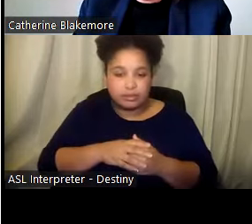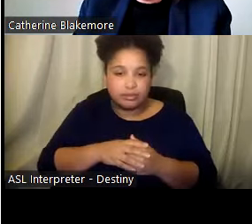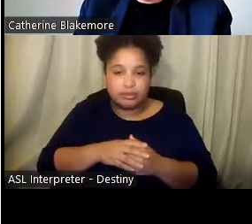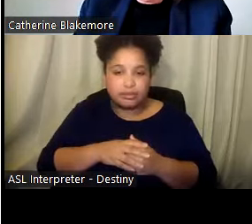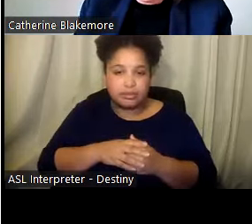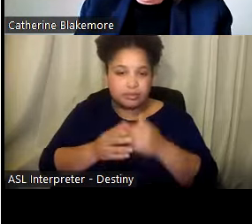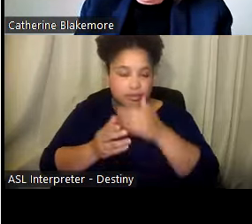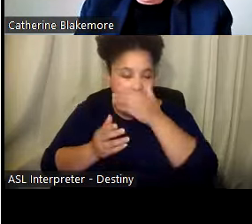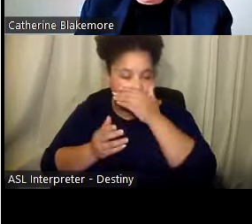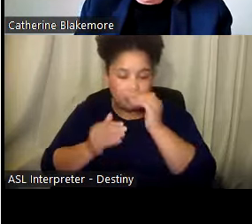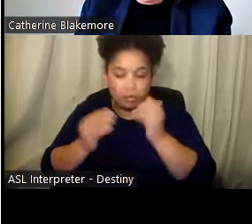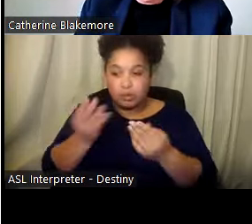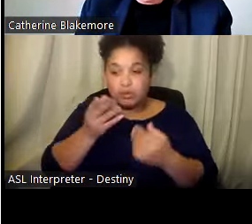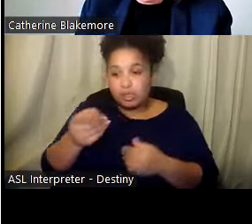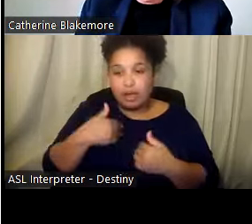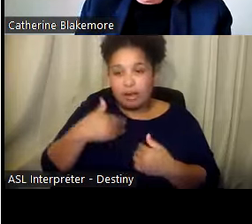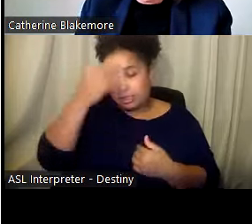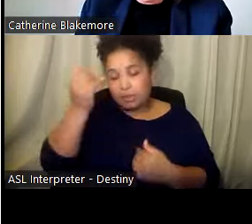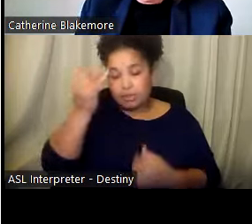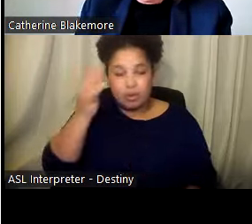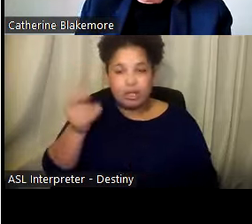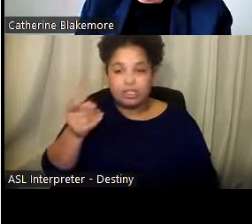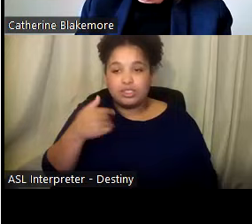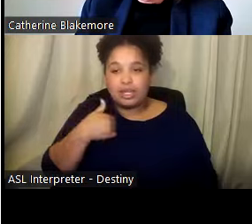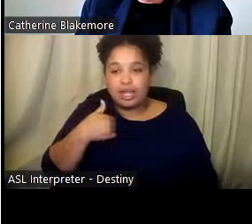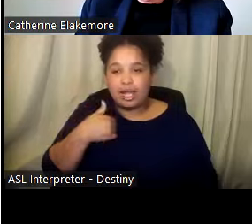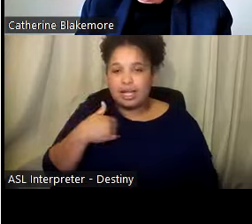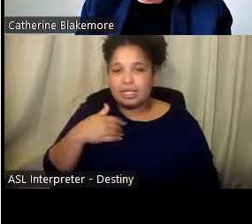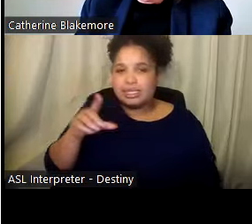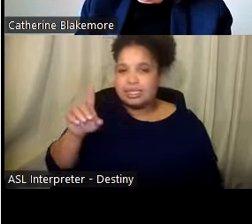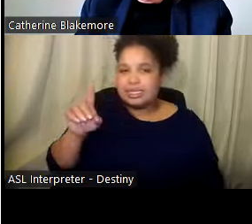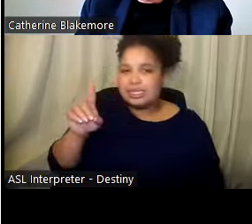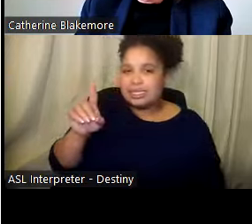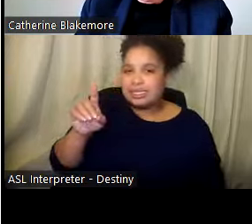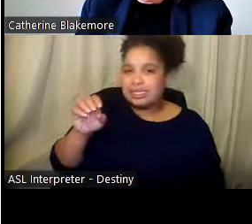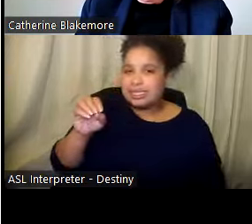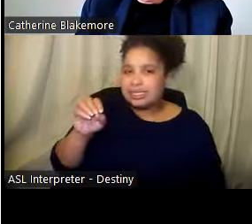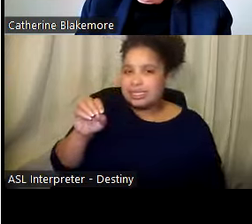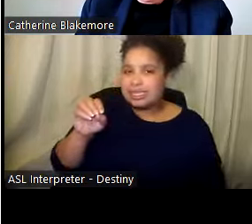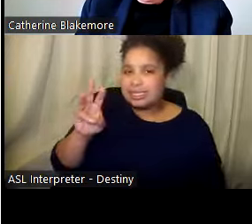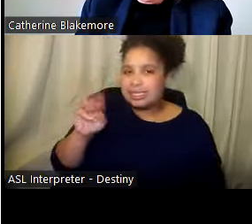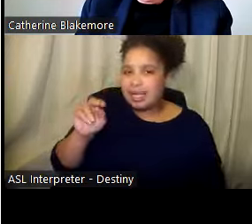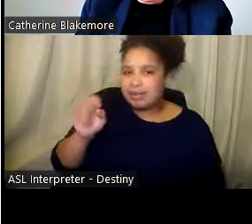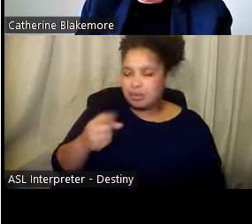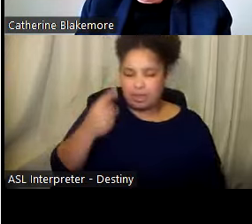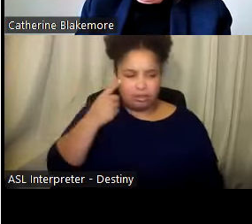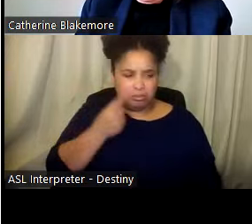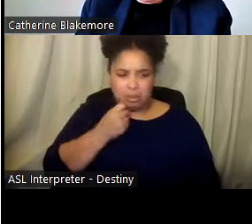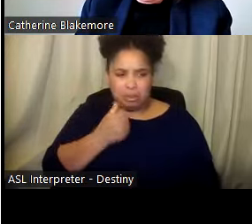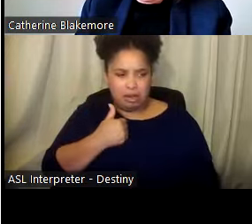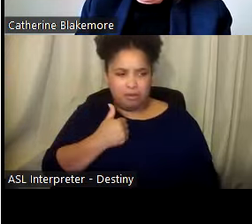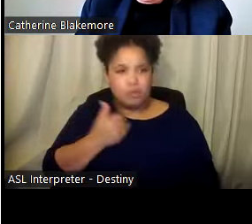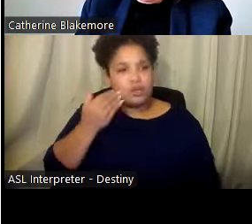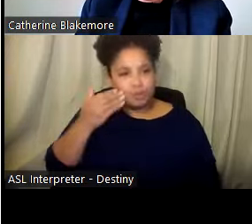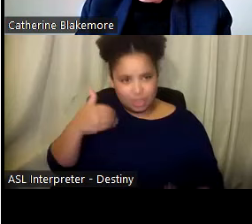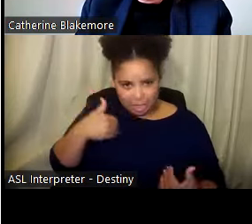We were told that she had Alzheimer's because she had Downs. We didn't think she had Alzheimer's. We knew that she had